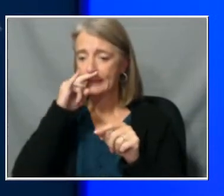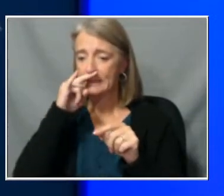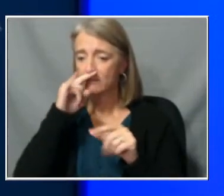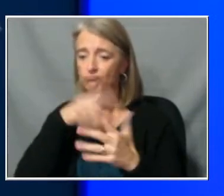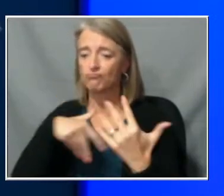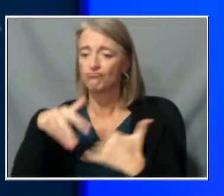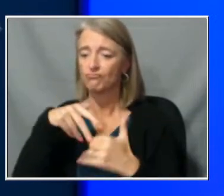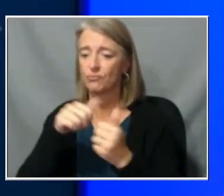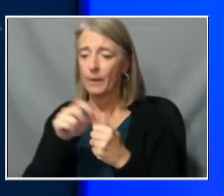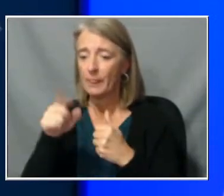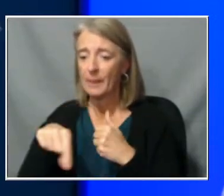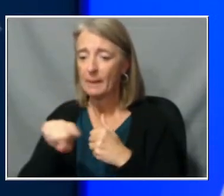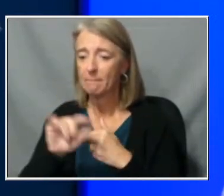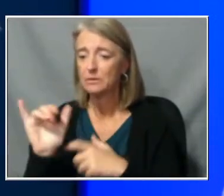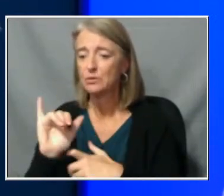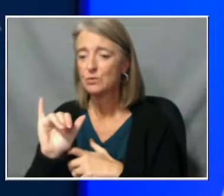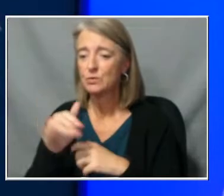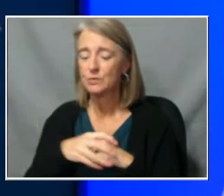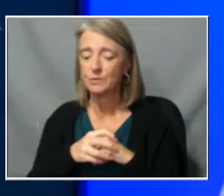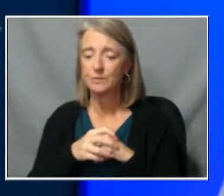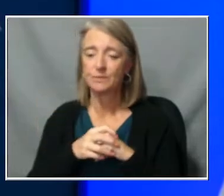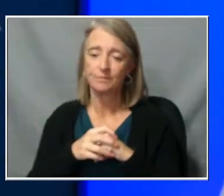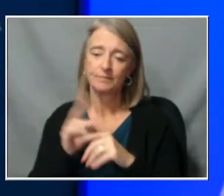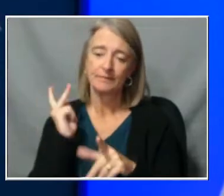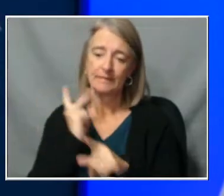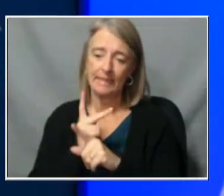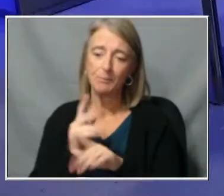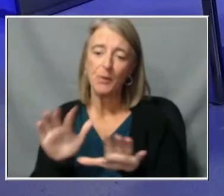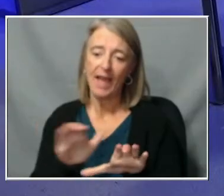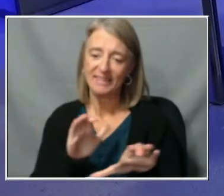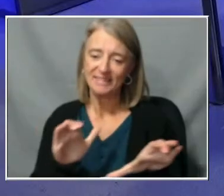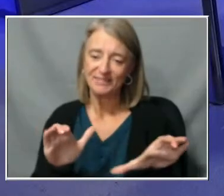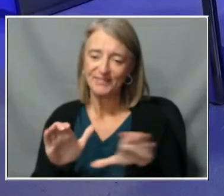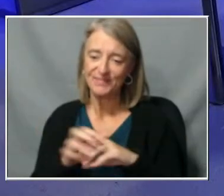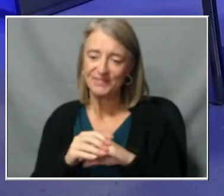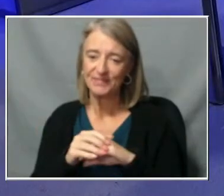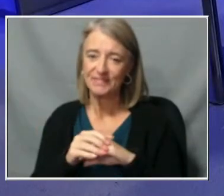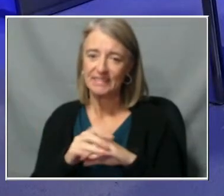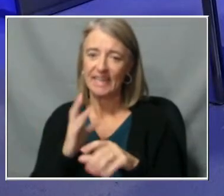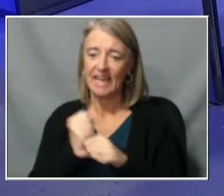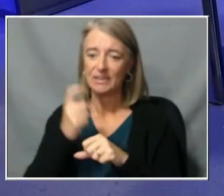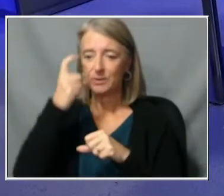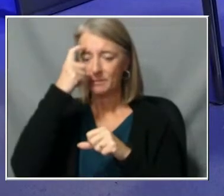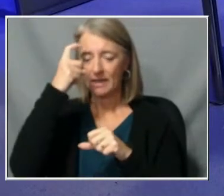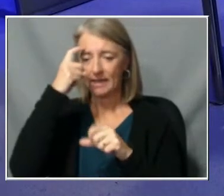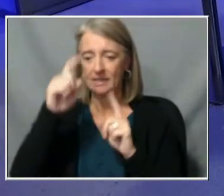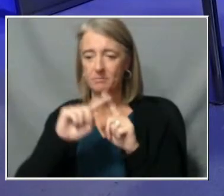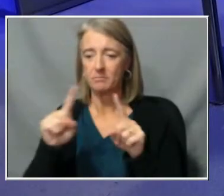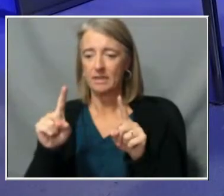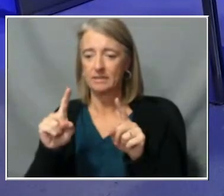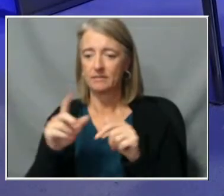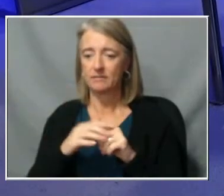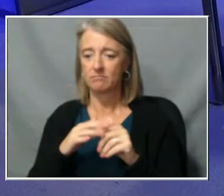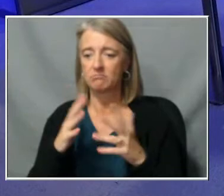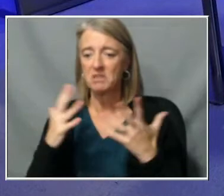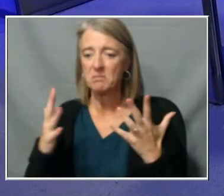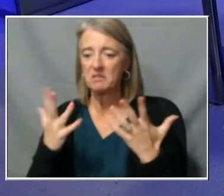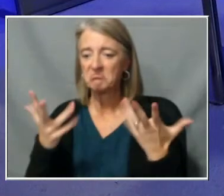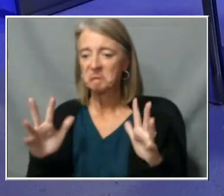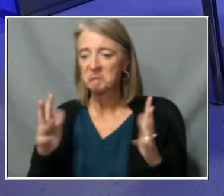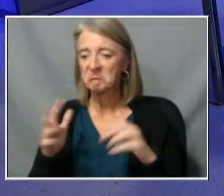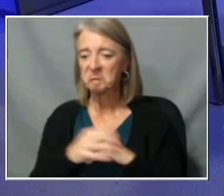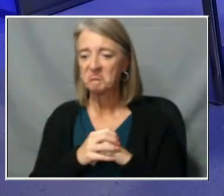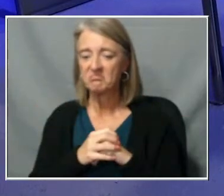and that will keep you active, and your mind. But that's pretty much it. Yeah, that's